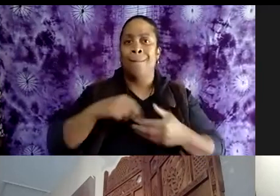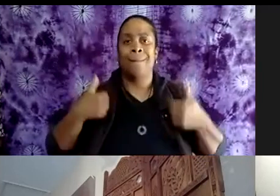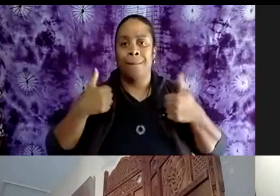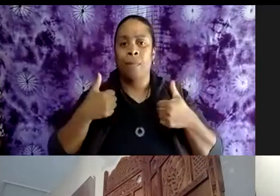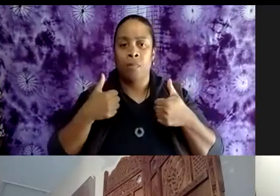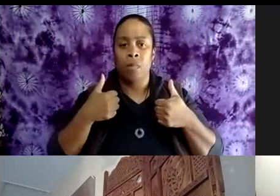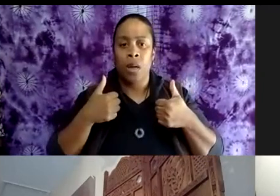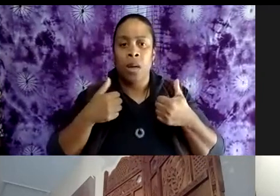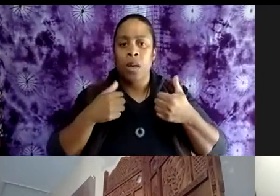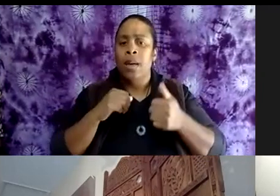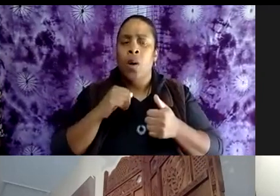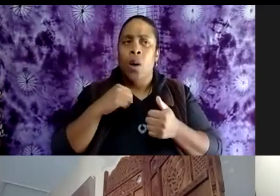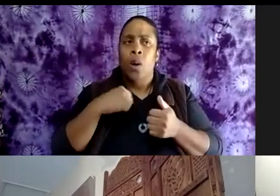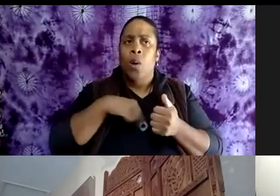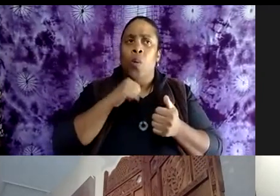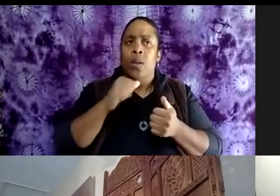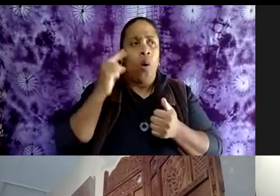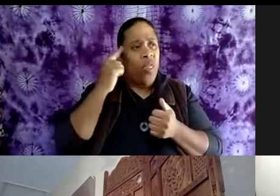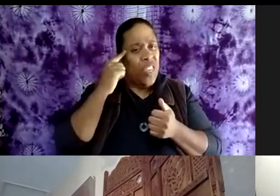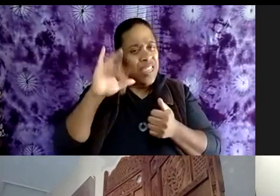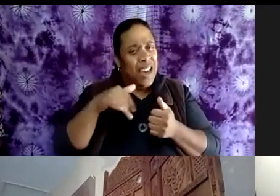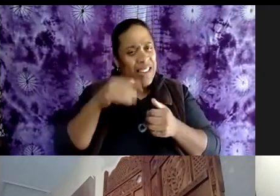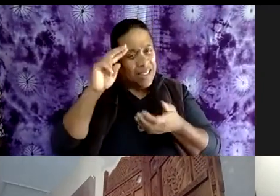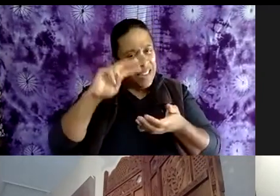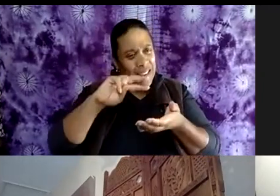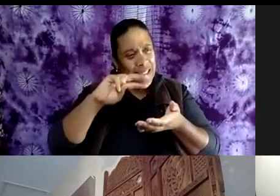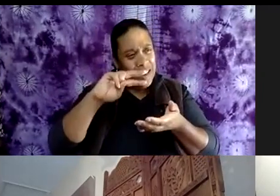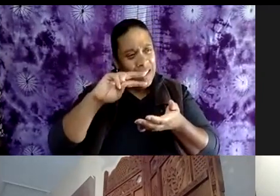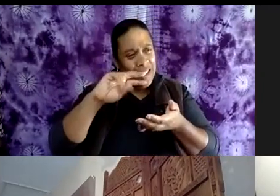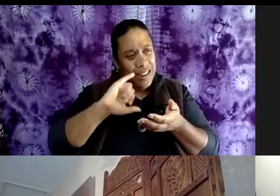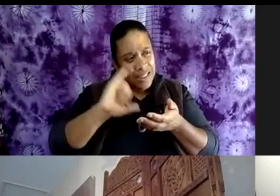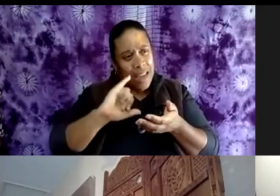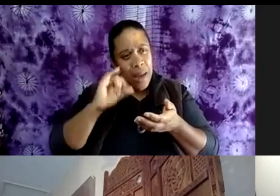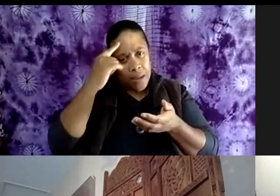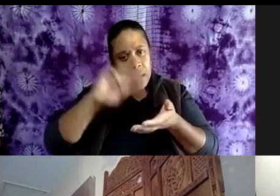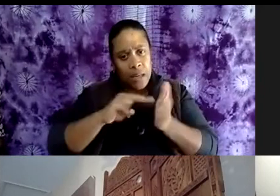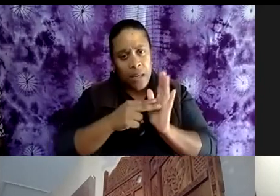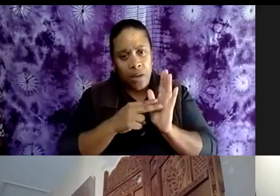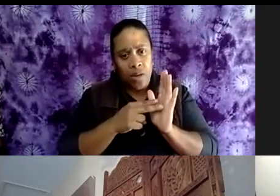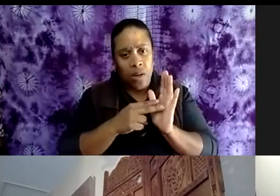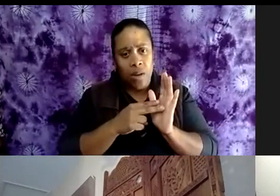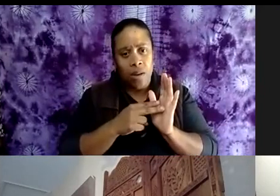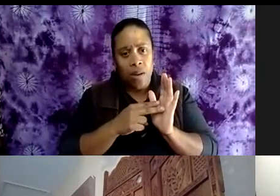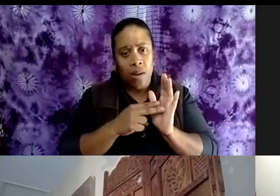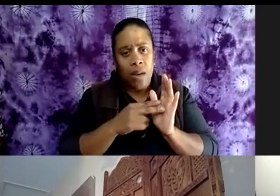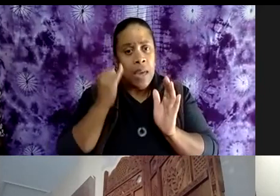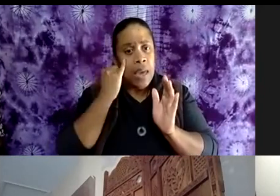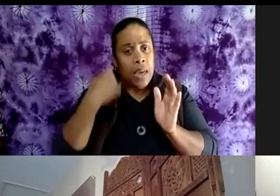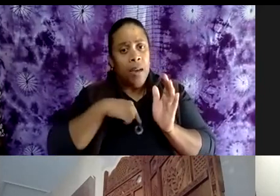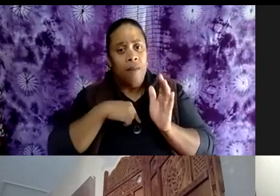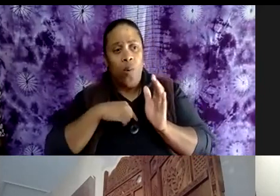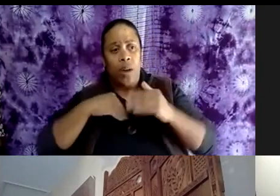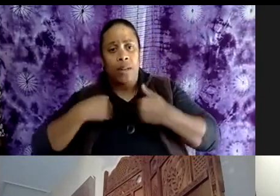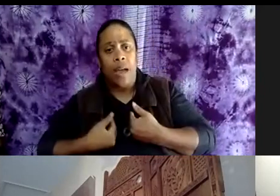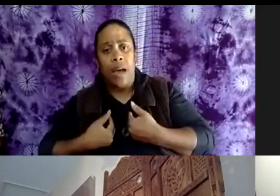as an intention having been set, and yet it sets an intention. If we're tired, then the intention that sets is